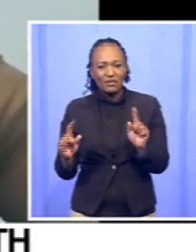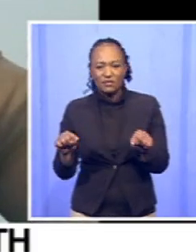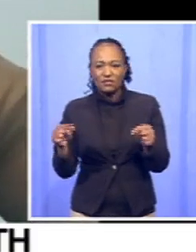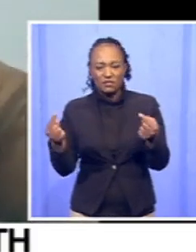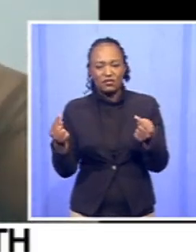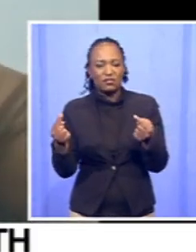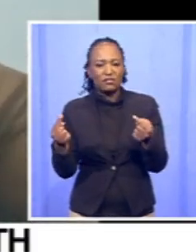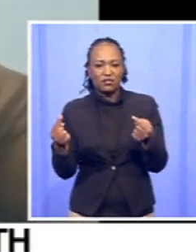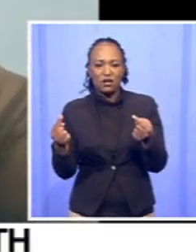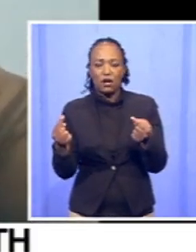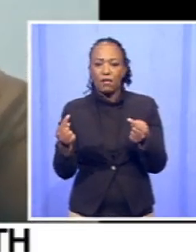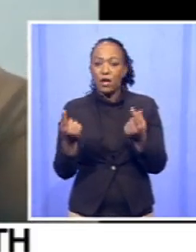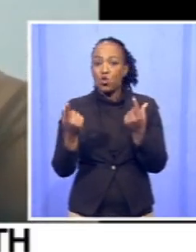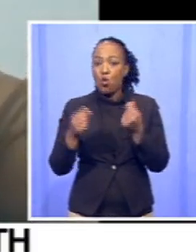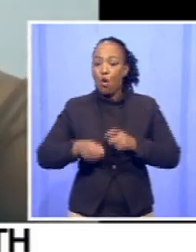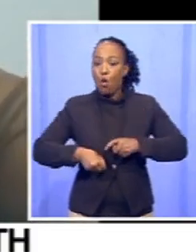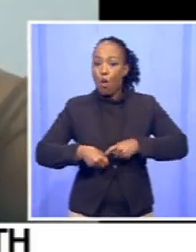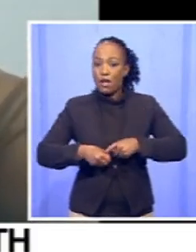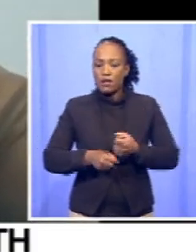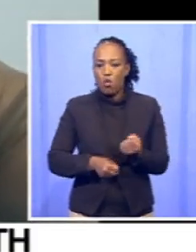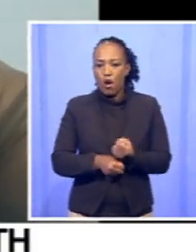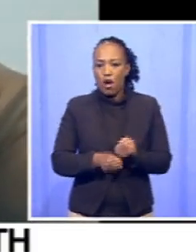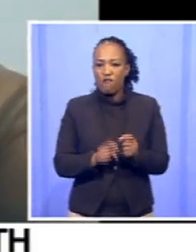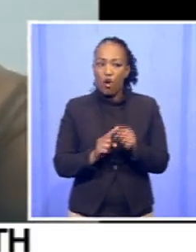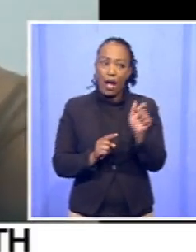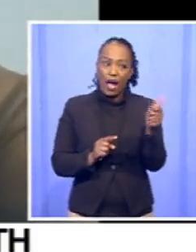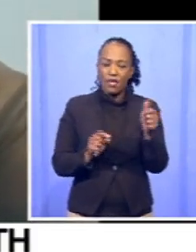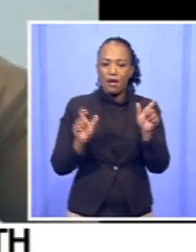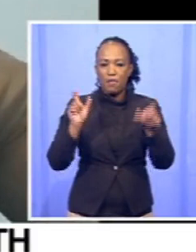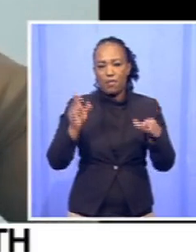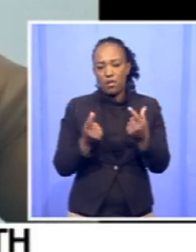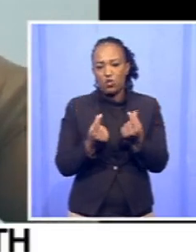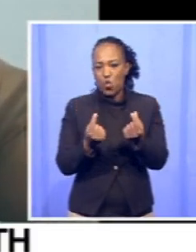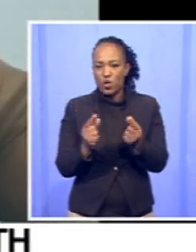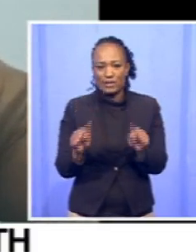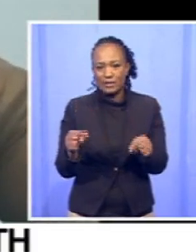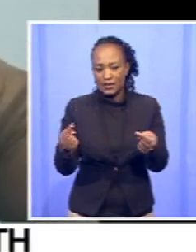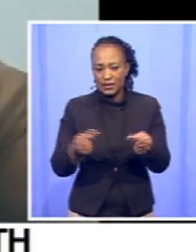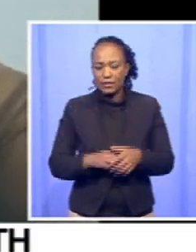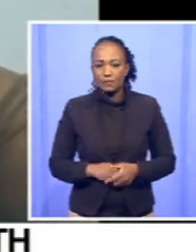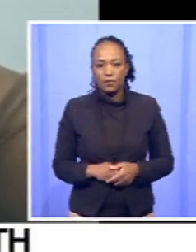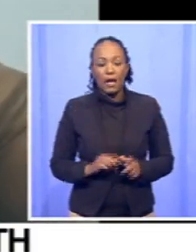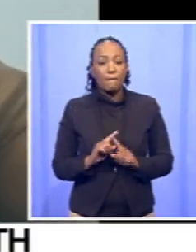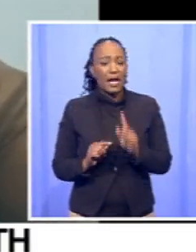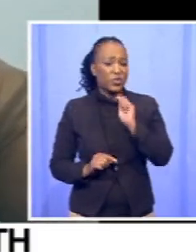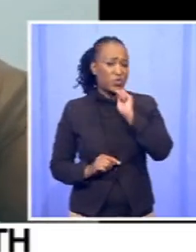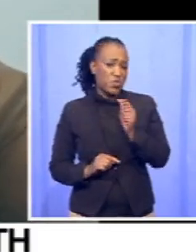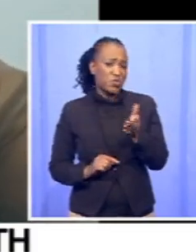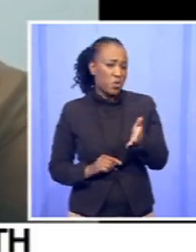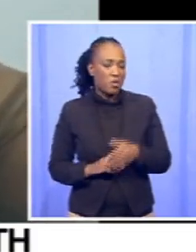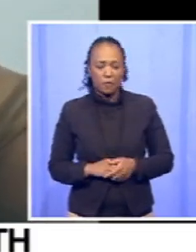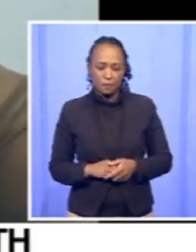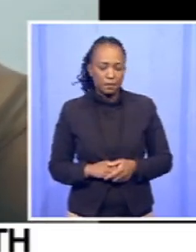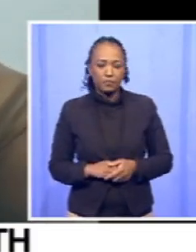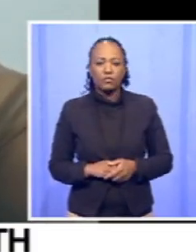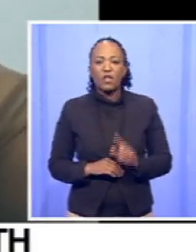to do the quality of work that able-bodied people can do. But this is obviously this is not true. And I think a first step is